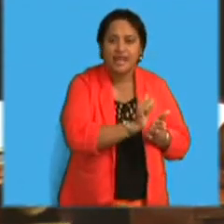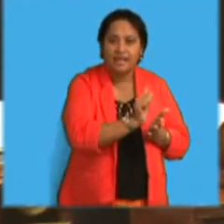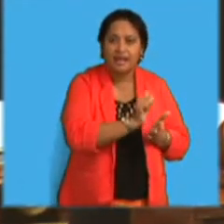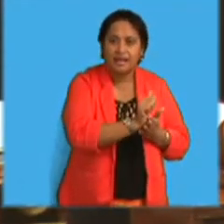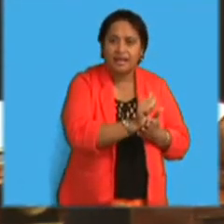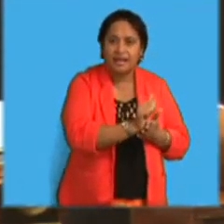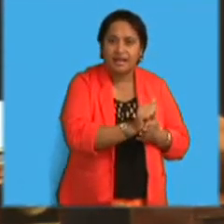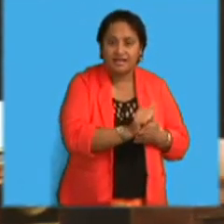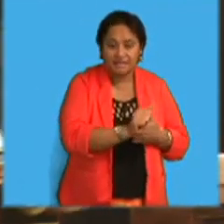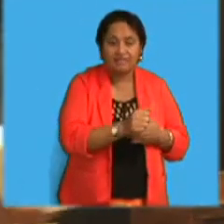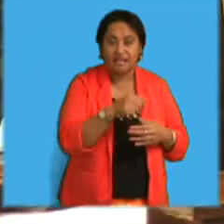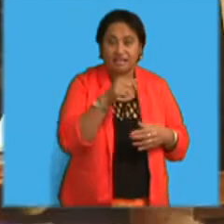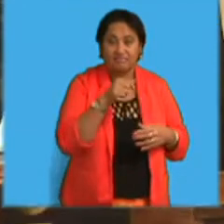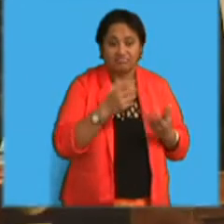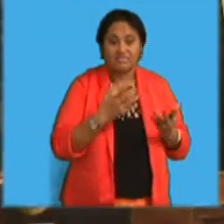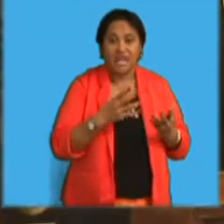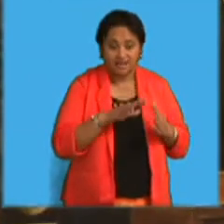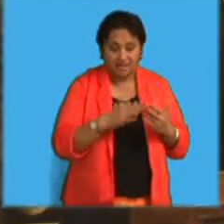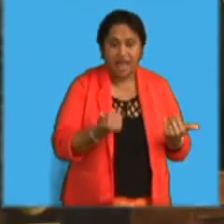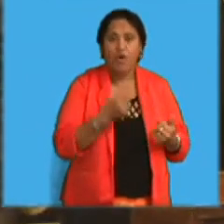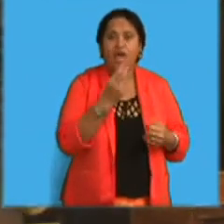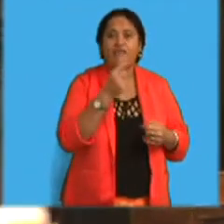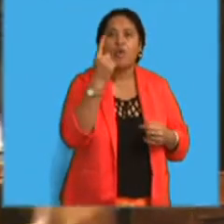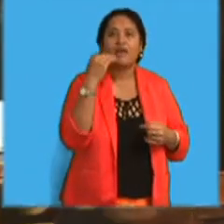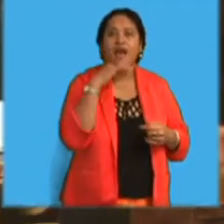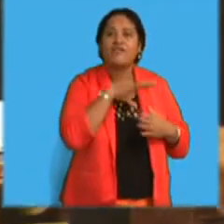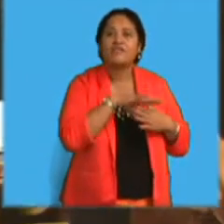she earns $100 a week. Mrs. Merioni